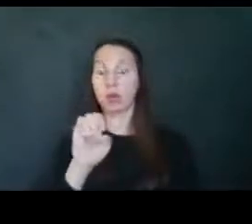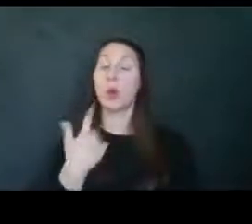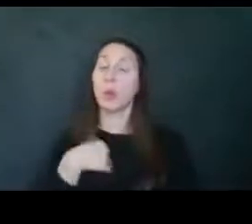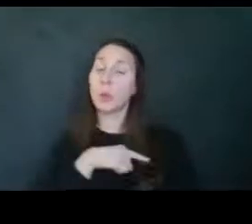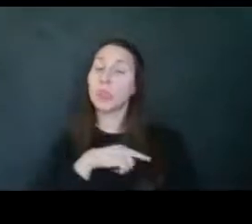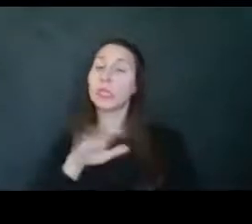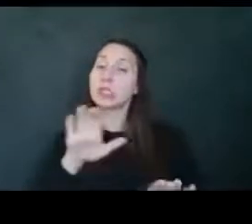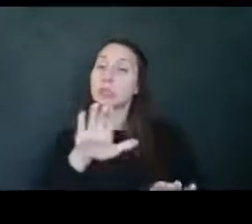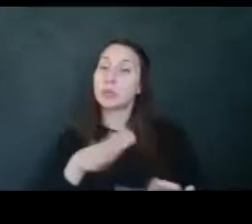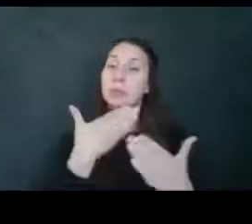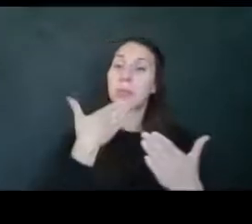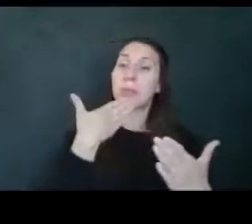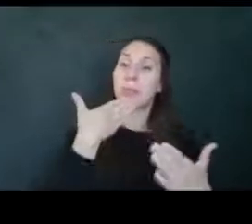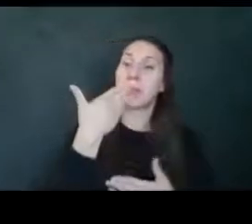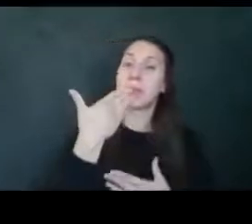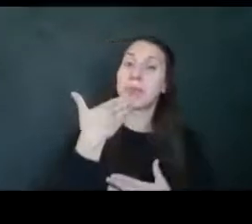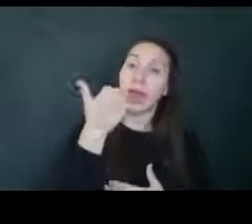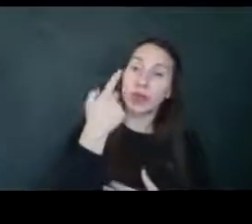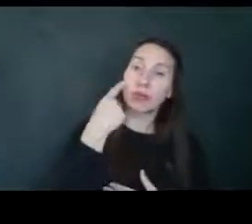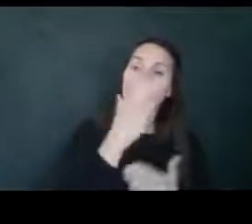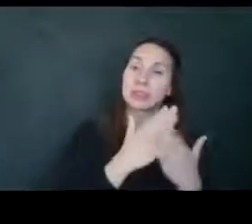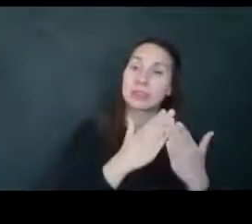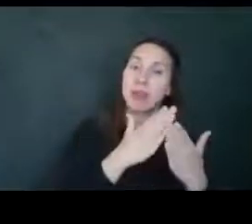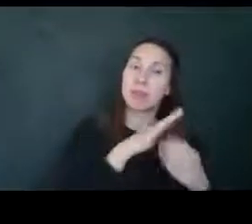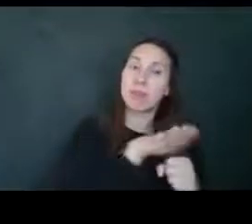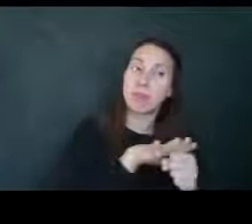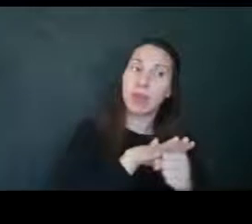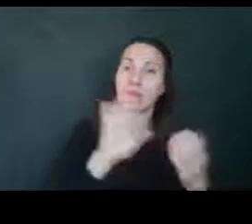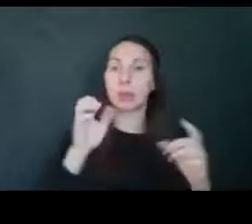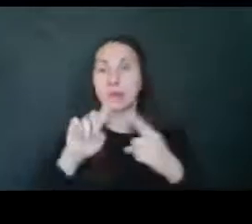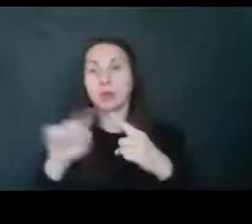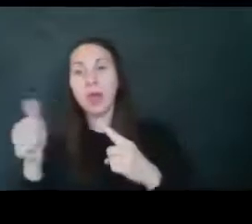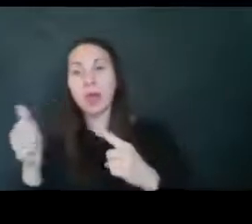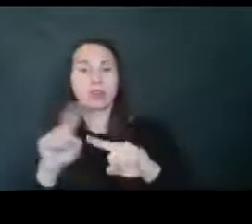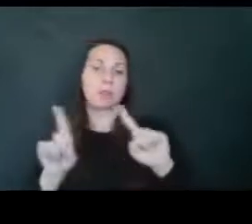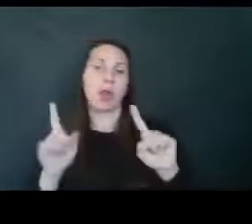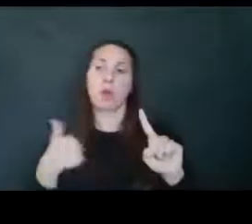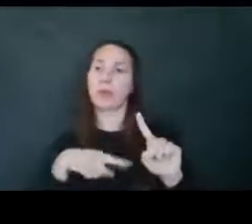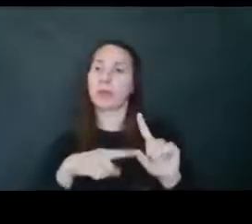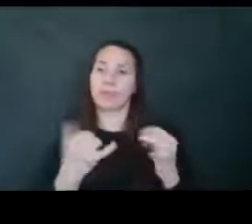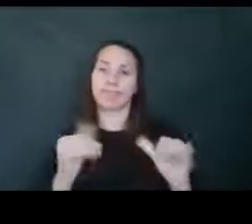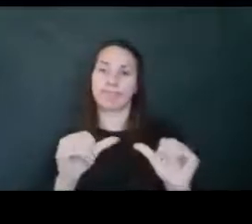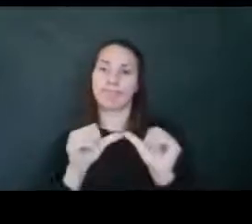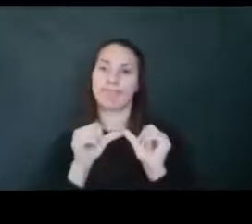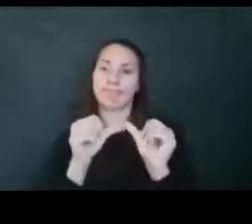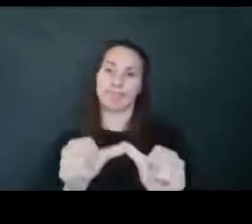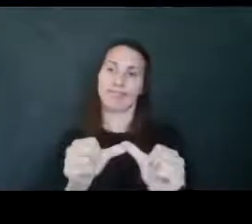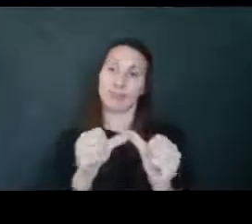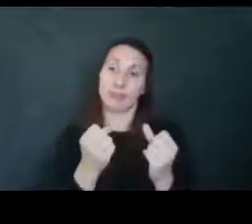continue to try. One way that we live our values is through our